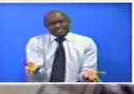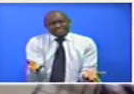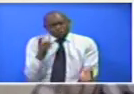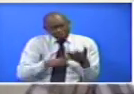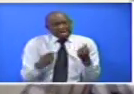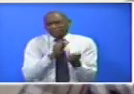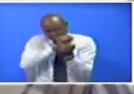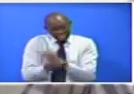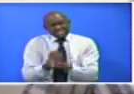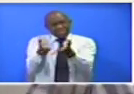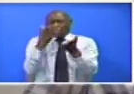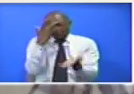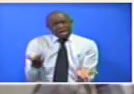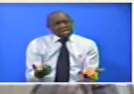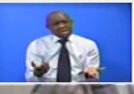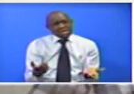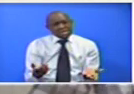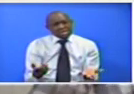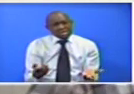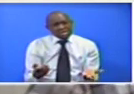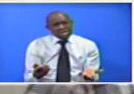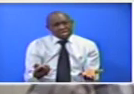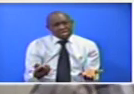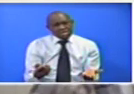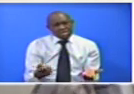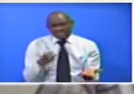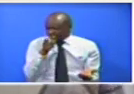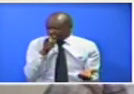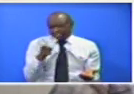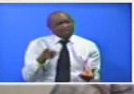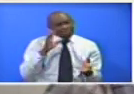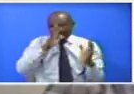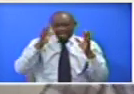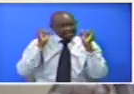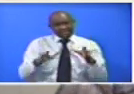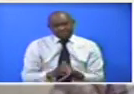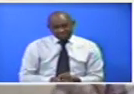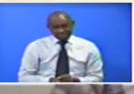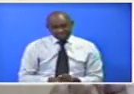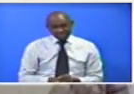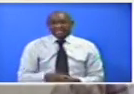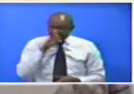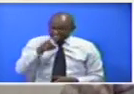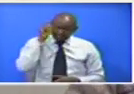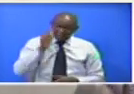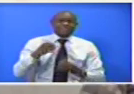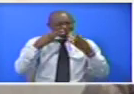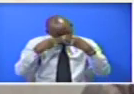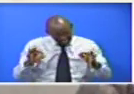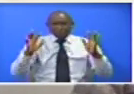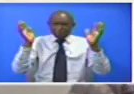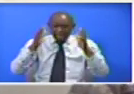can change using handwritten pen. You know, it's not fair. This thing was supposed to have been free and